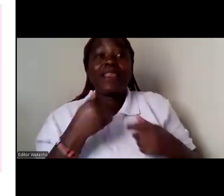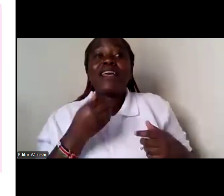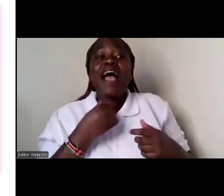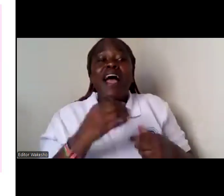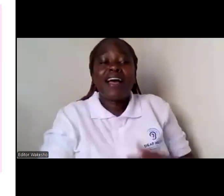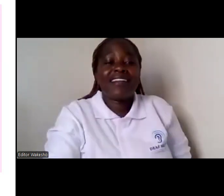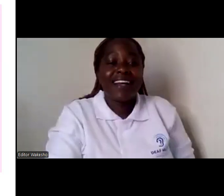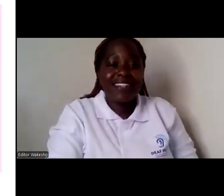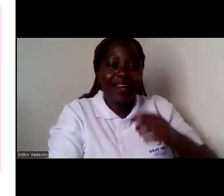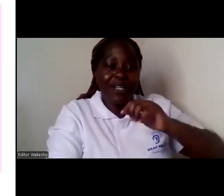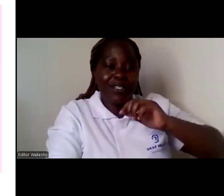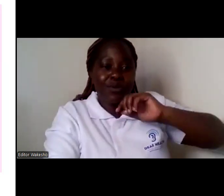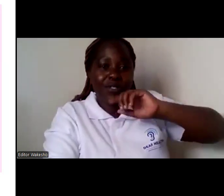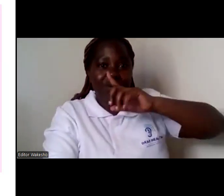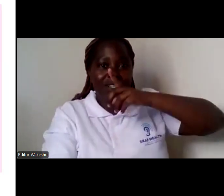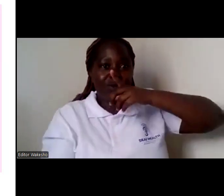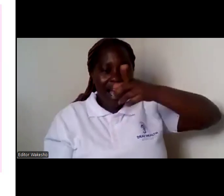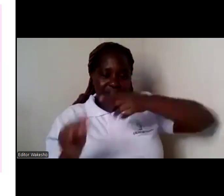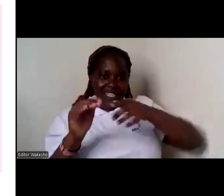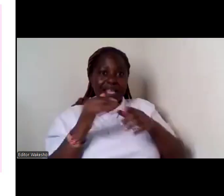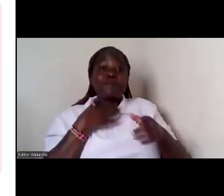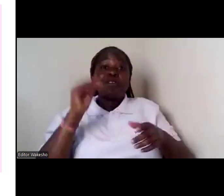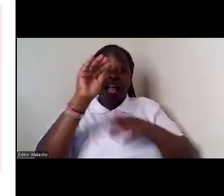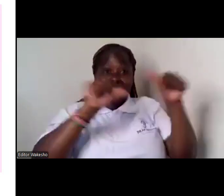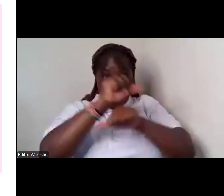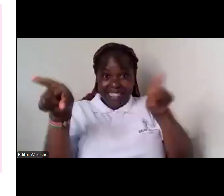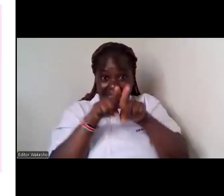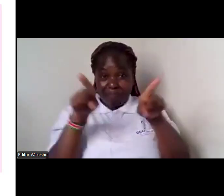pregnant. Daktari, I want to ask on the same.